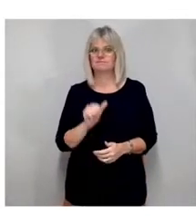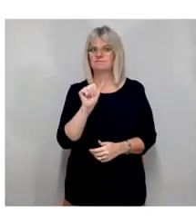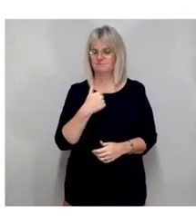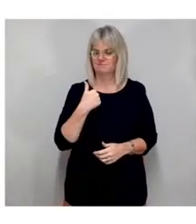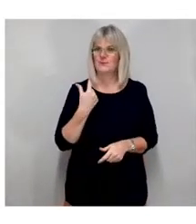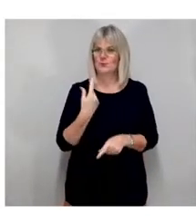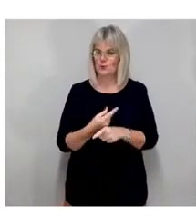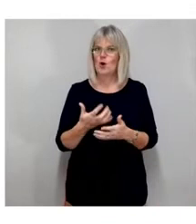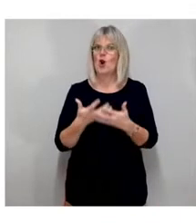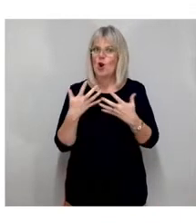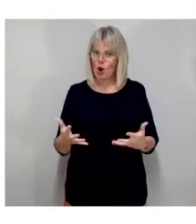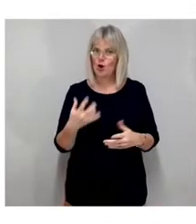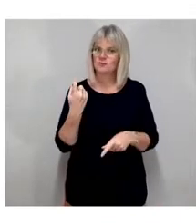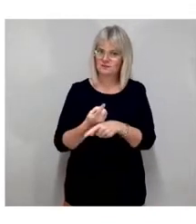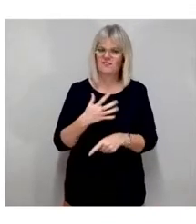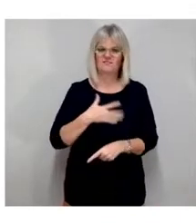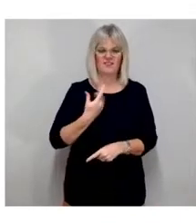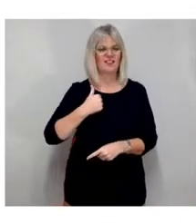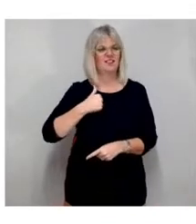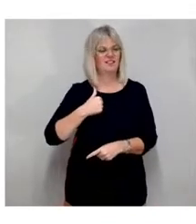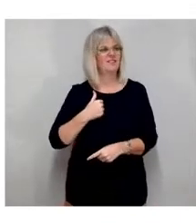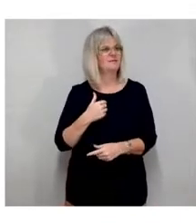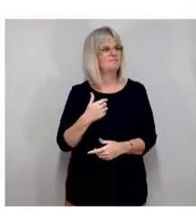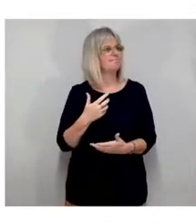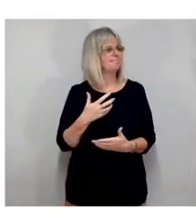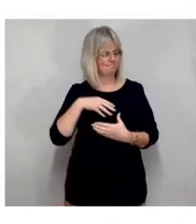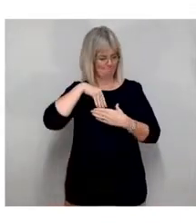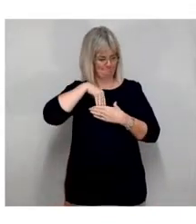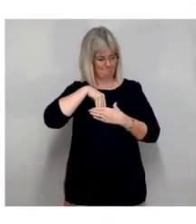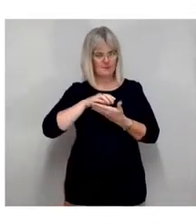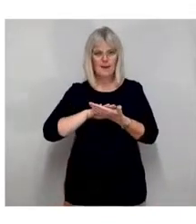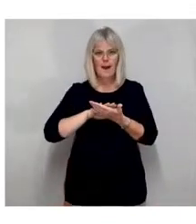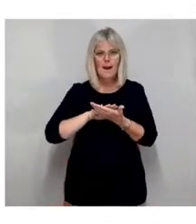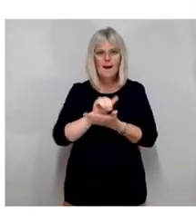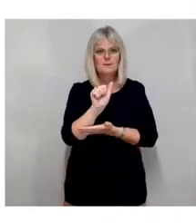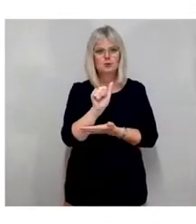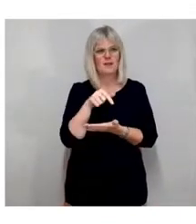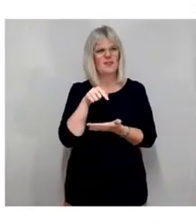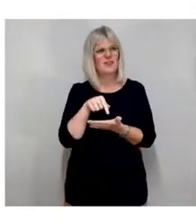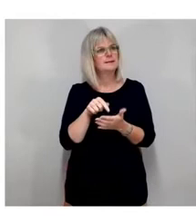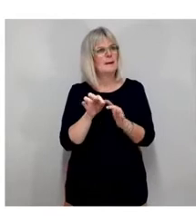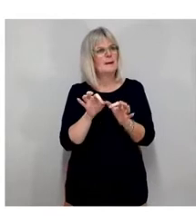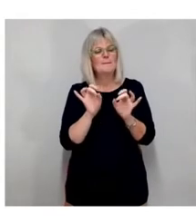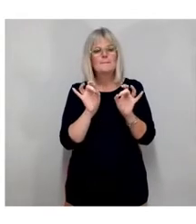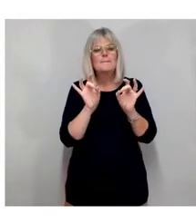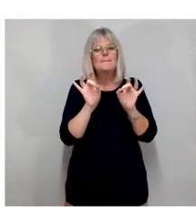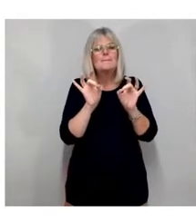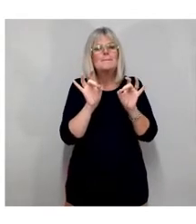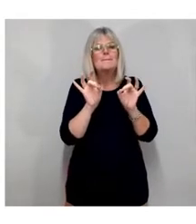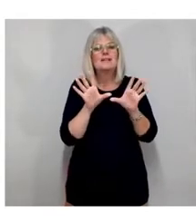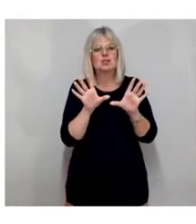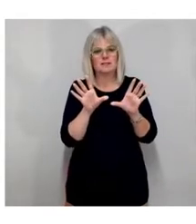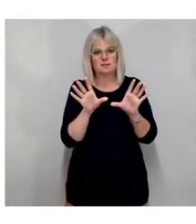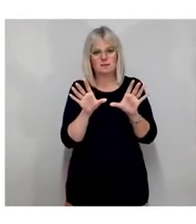really think culture is the magic ingredient that makes strategy into a reality.